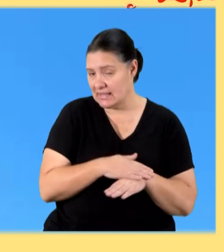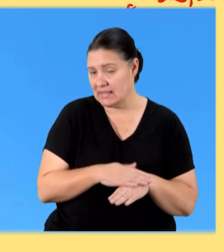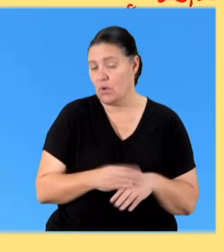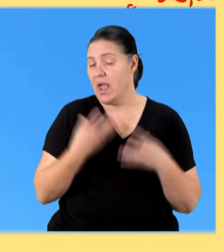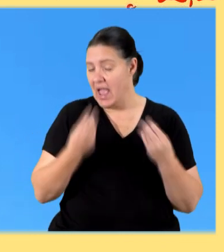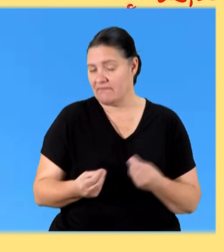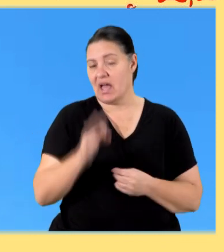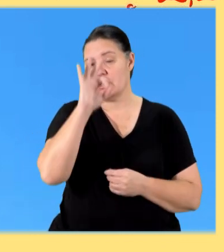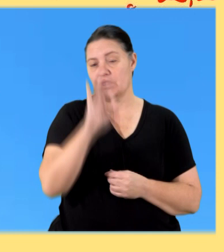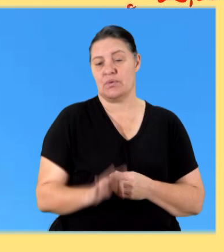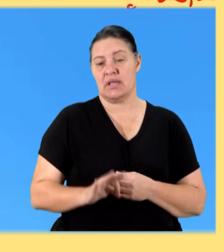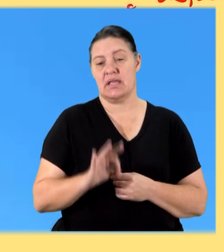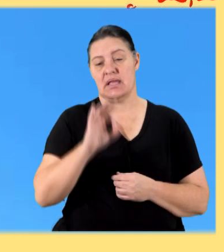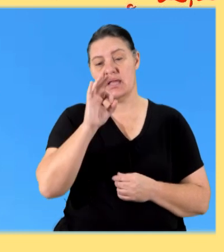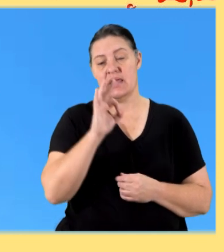have it,